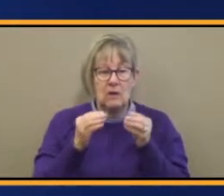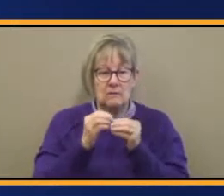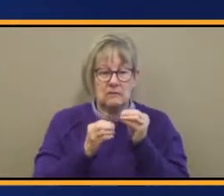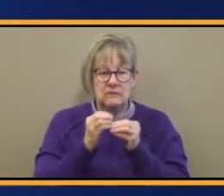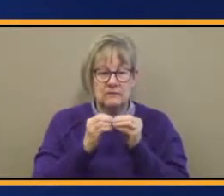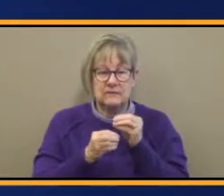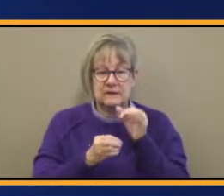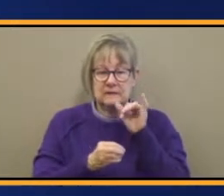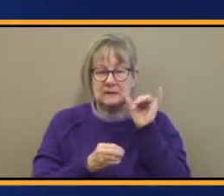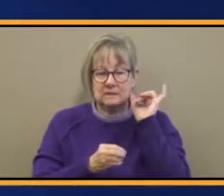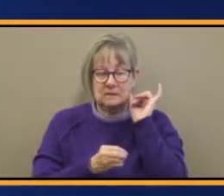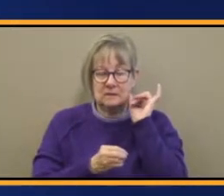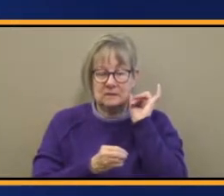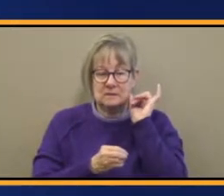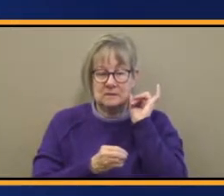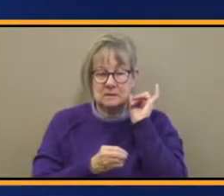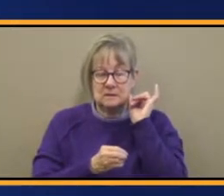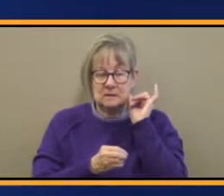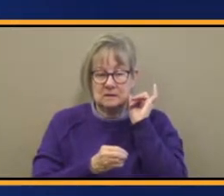So